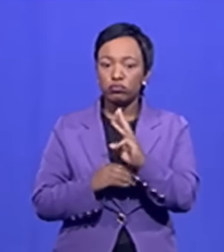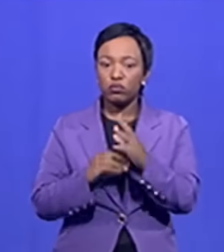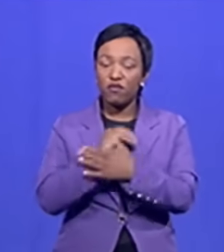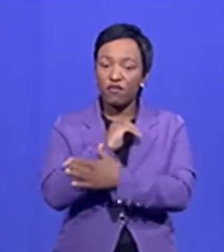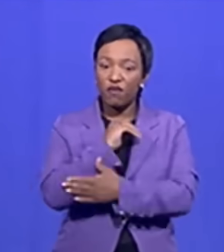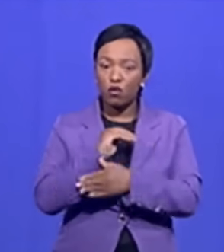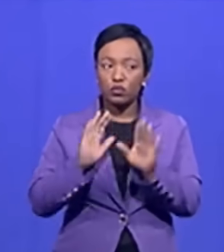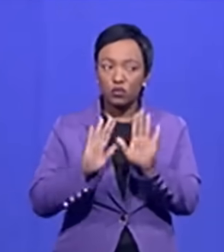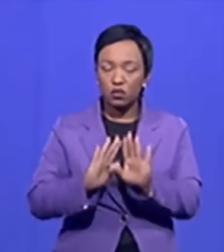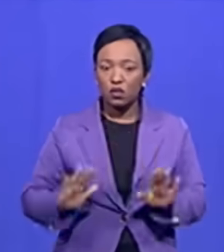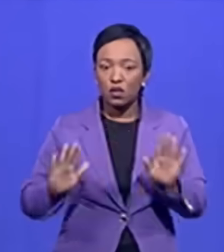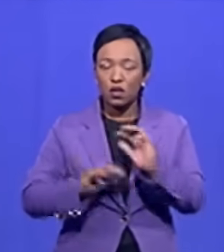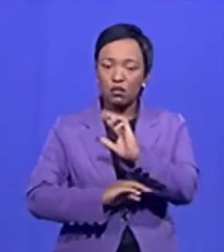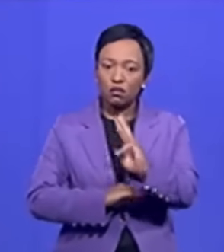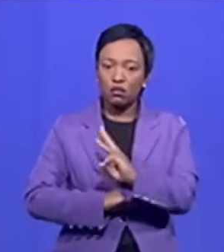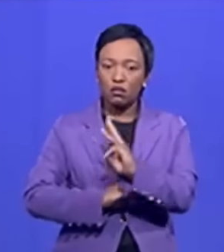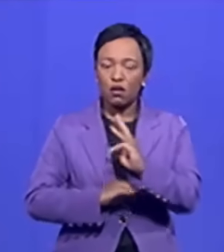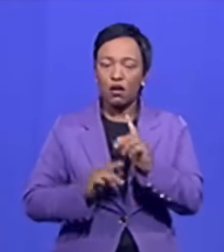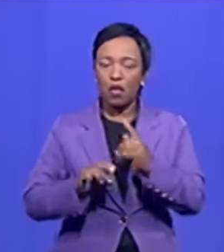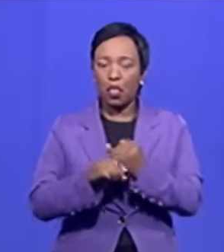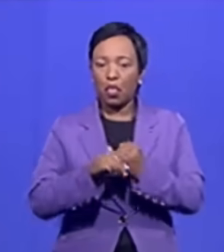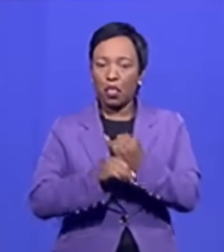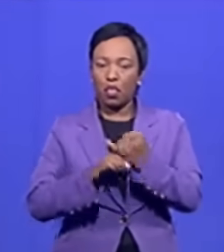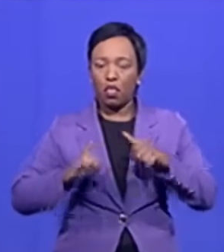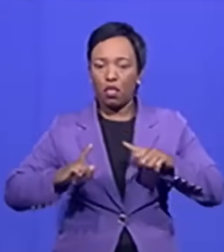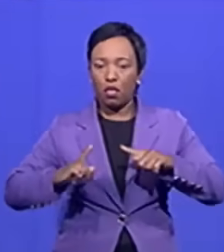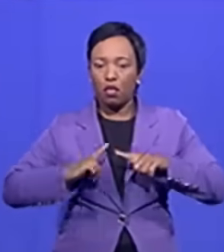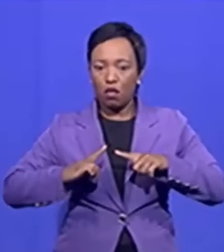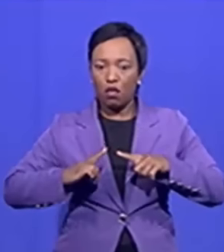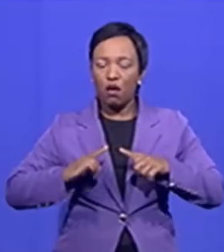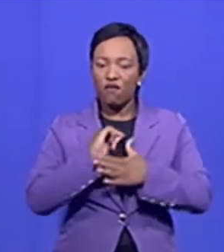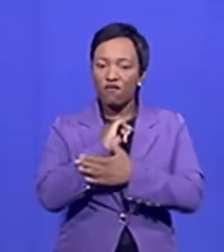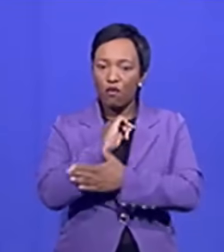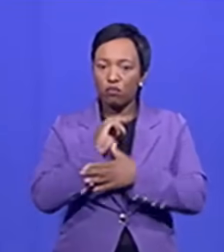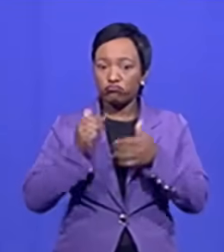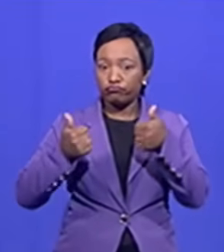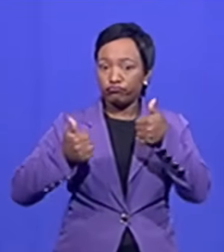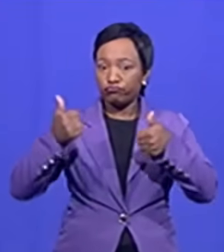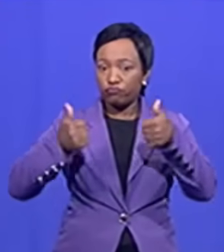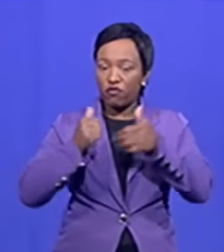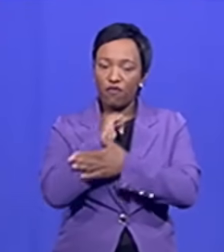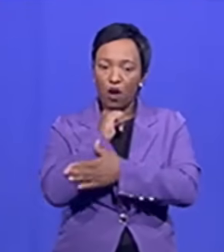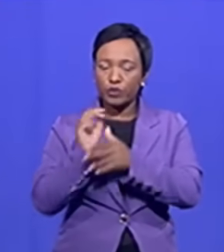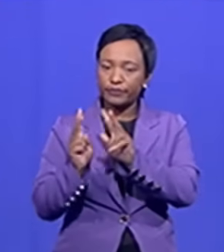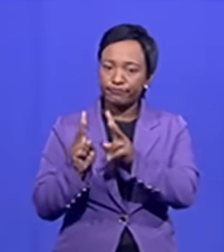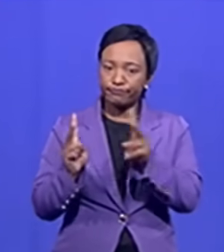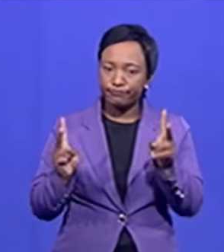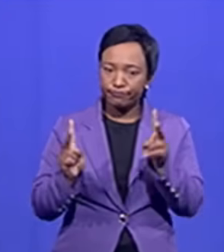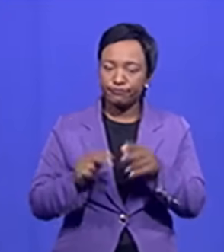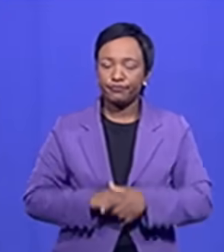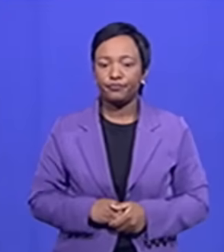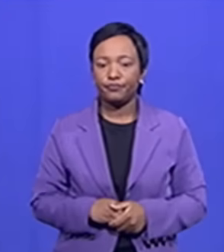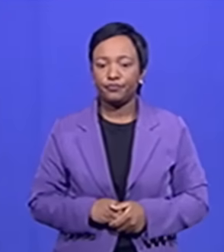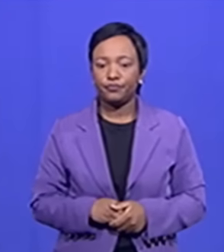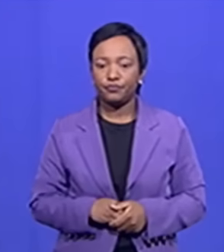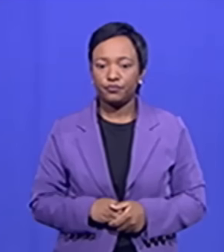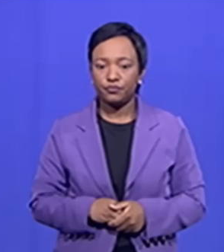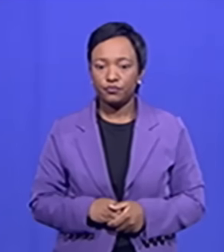ka dikoduwa nako e sa le teng ho matona a merero ya matjhaba a dinaha tse fapaneng.